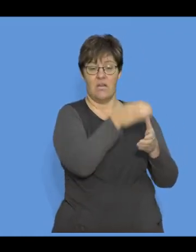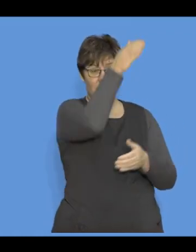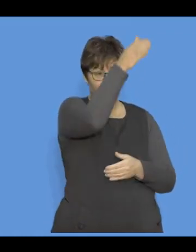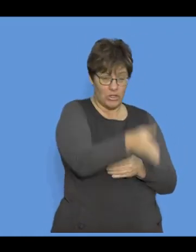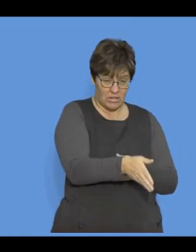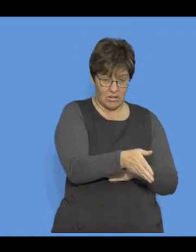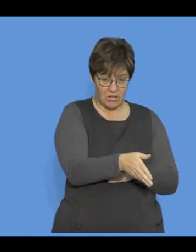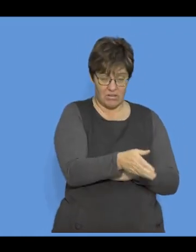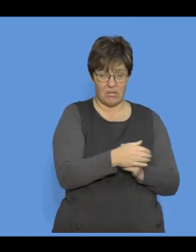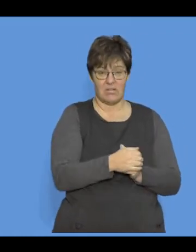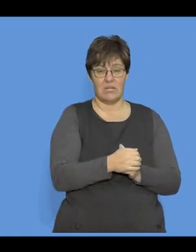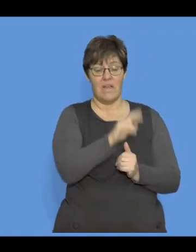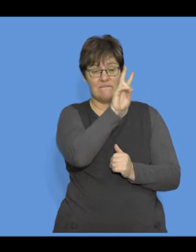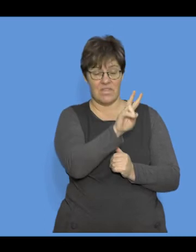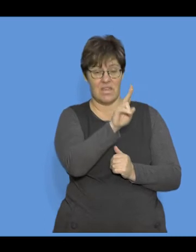V vertical,